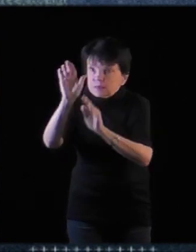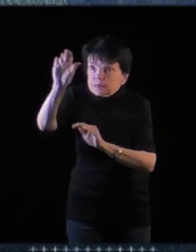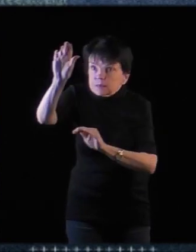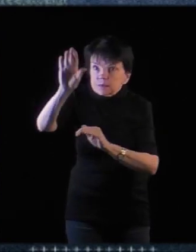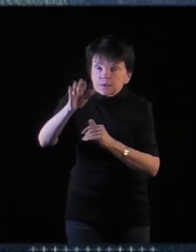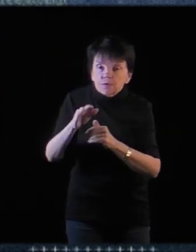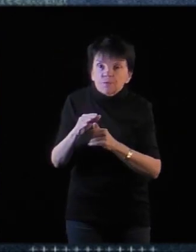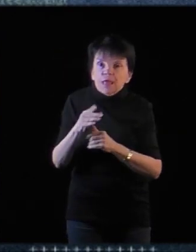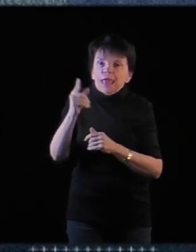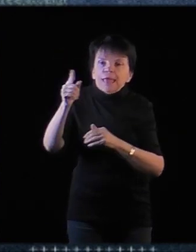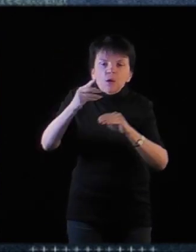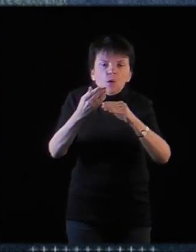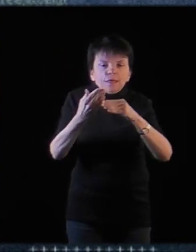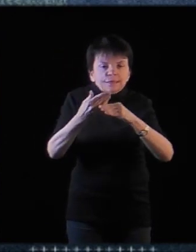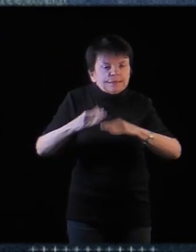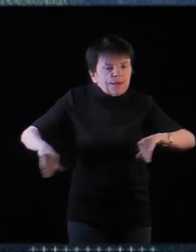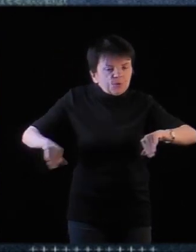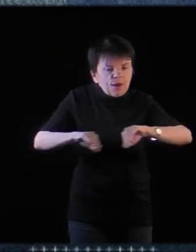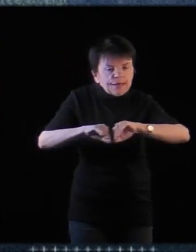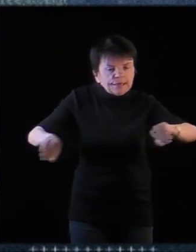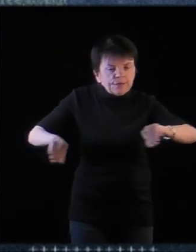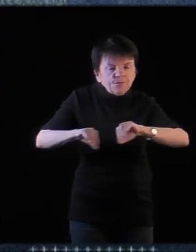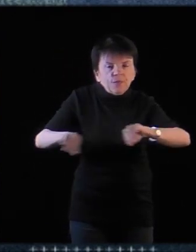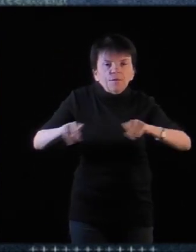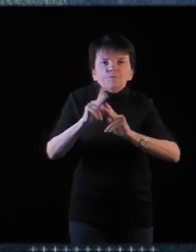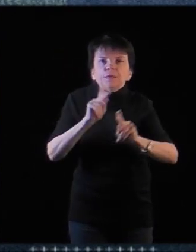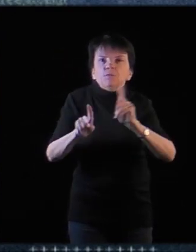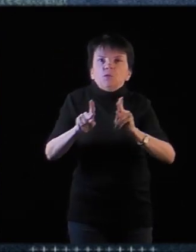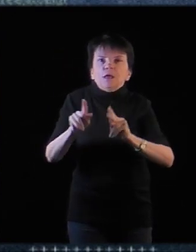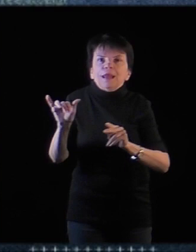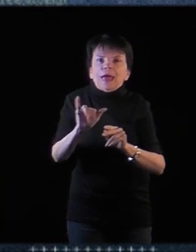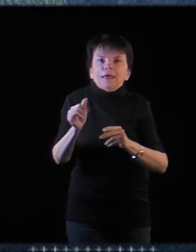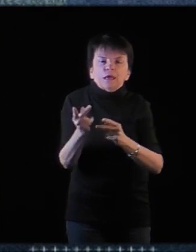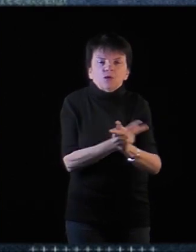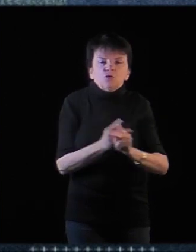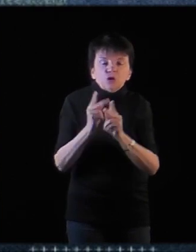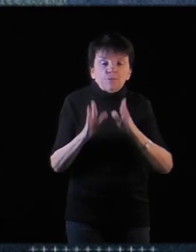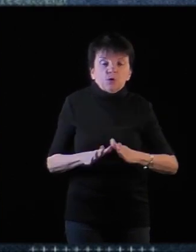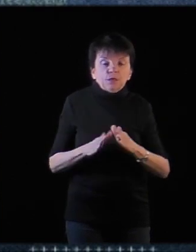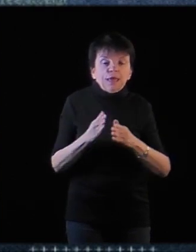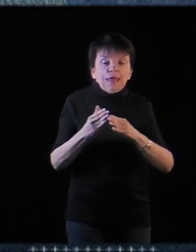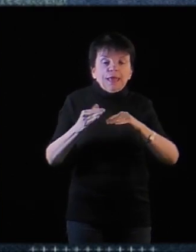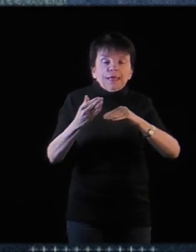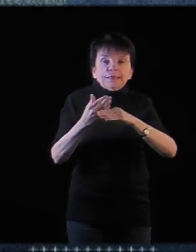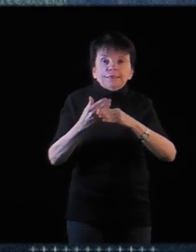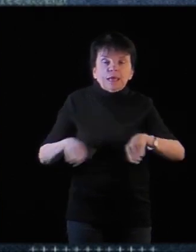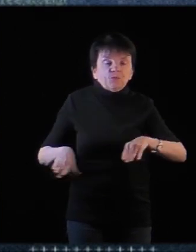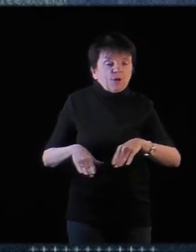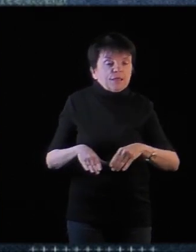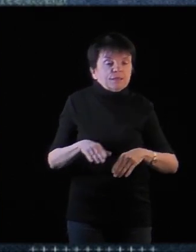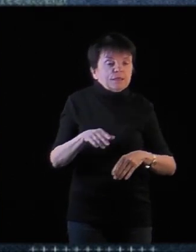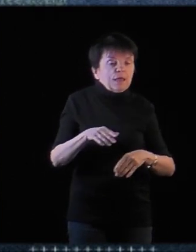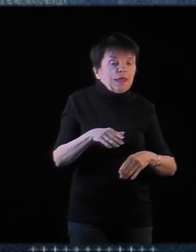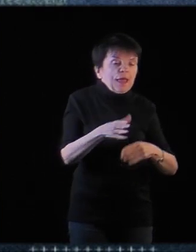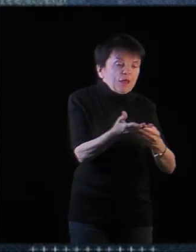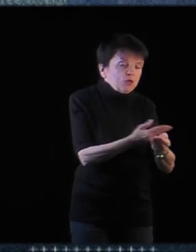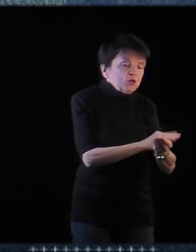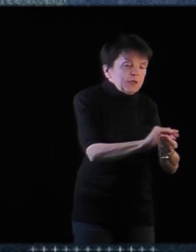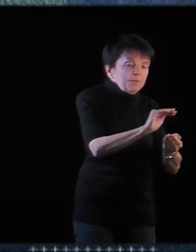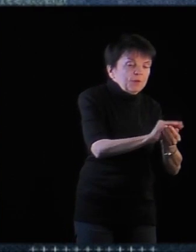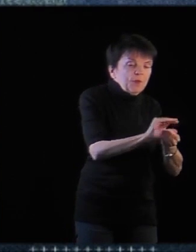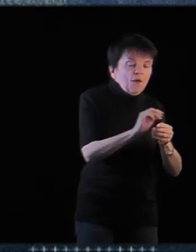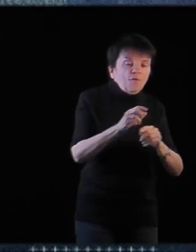a shepherd separates the sheep from the goats. He will place the sheep at his right hand and the goats at his